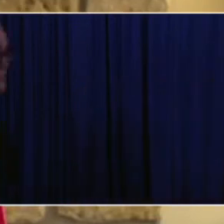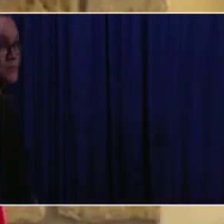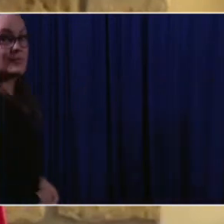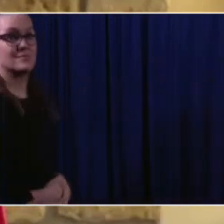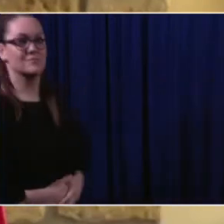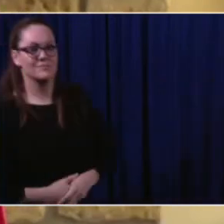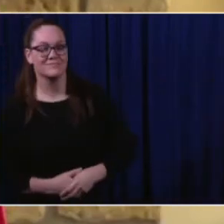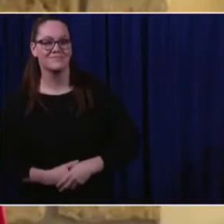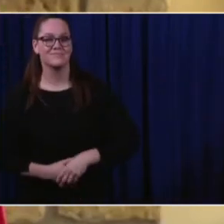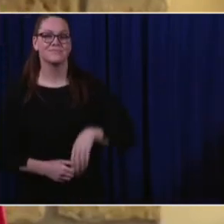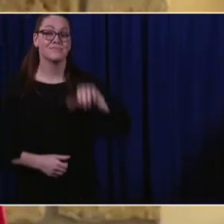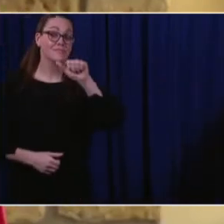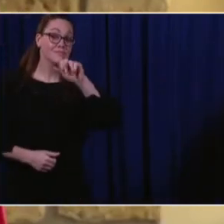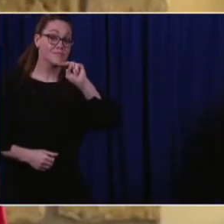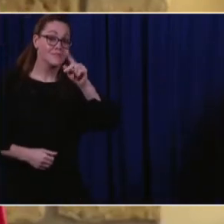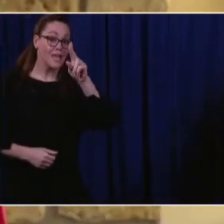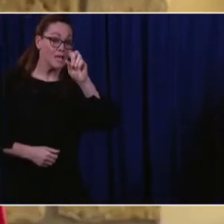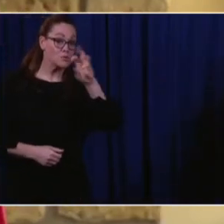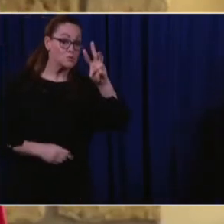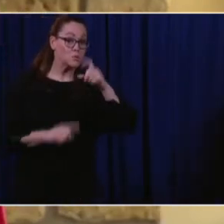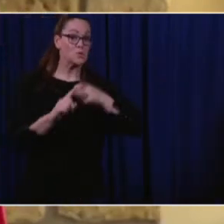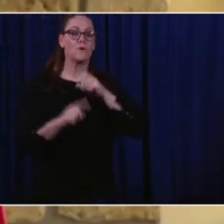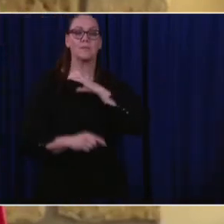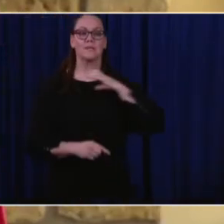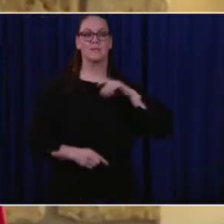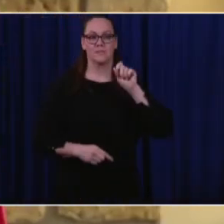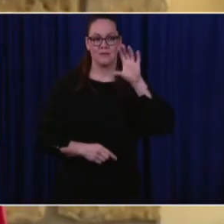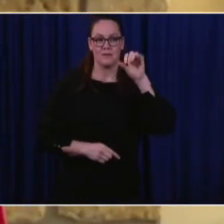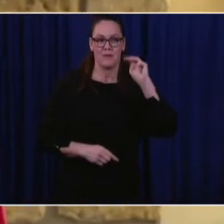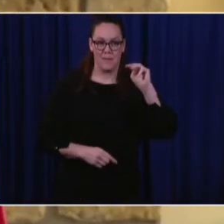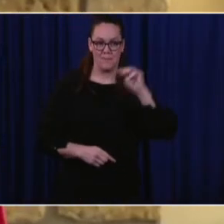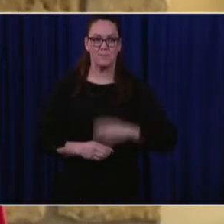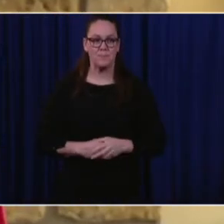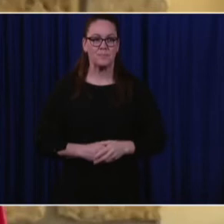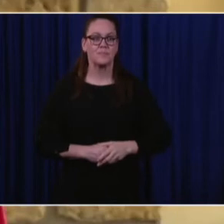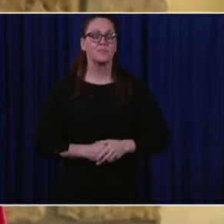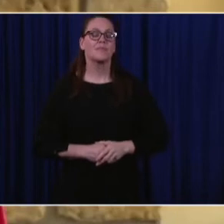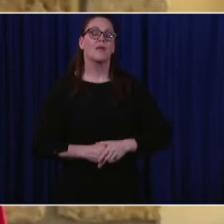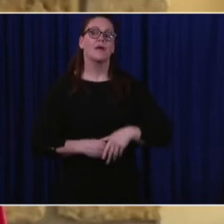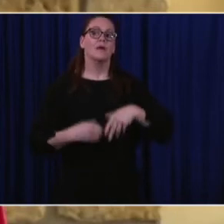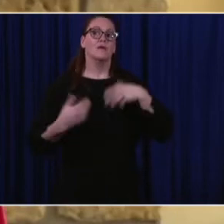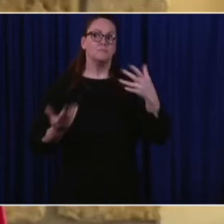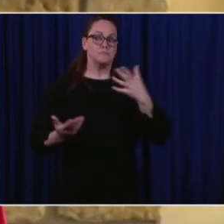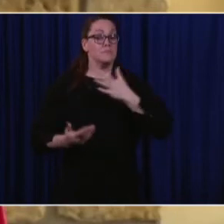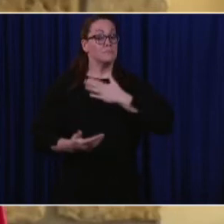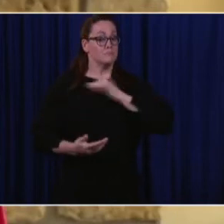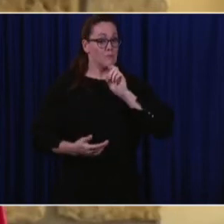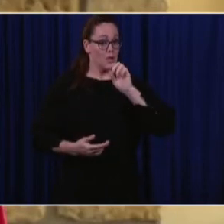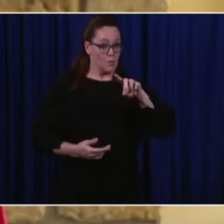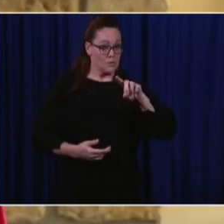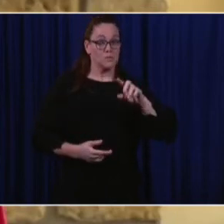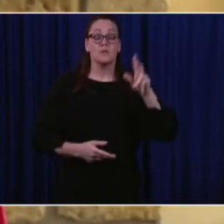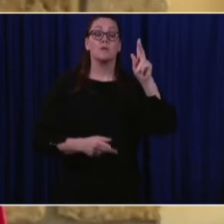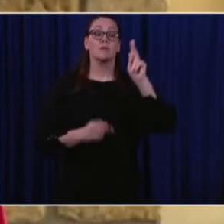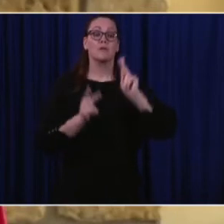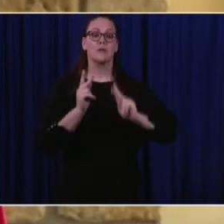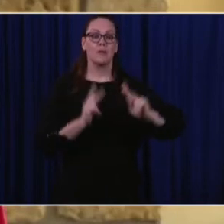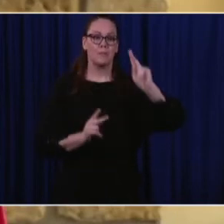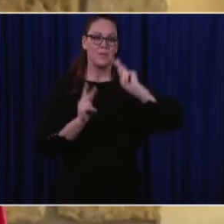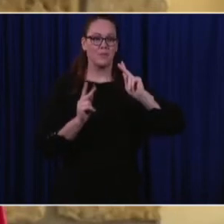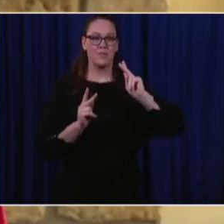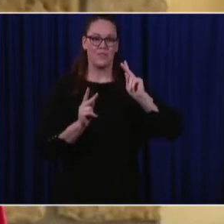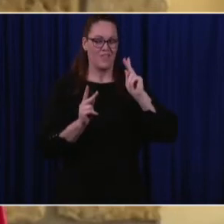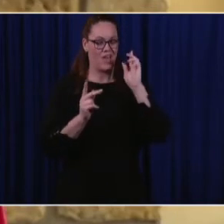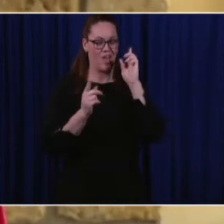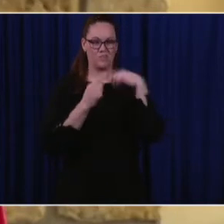Hey, Governor. Andrew? Hey, so our question is, the people who oppose the face mask